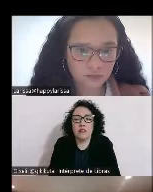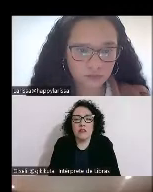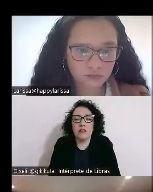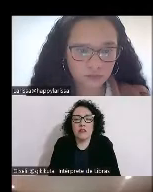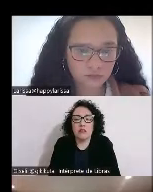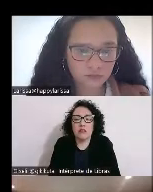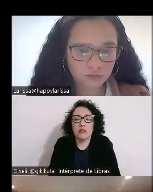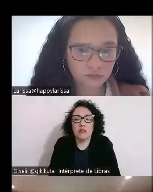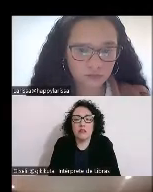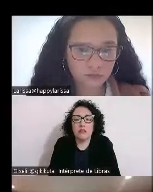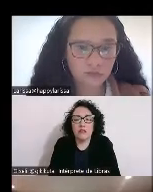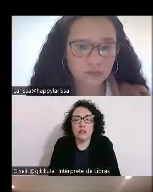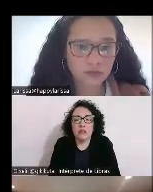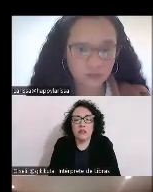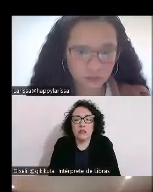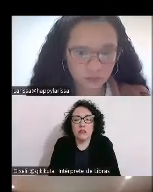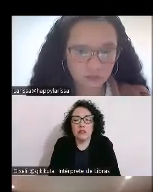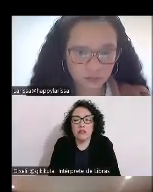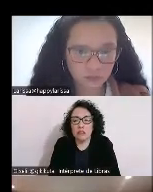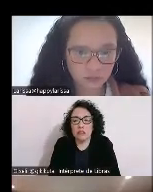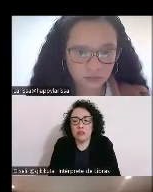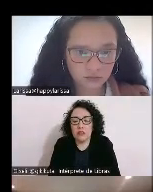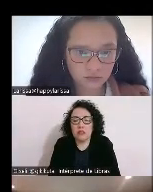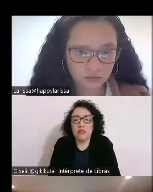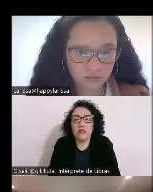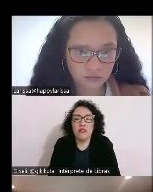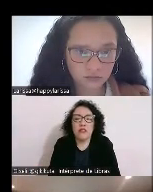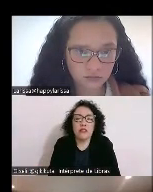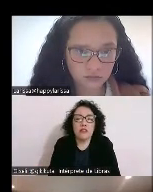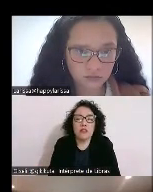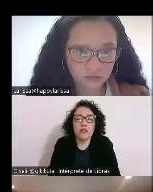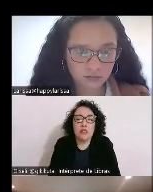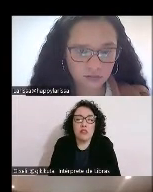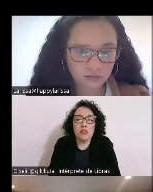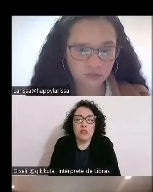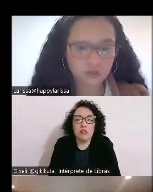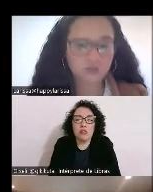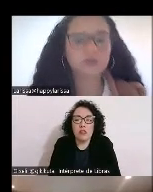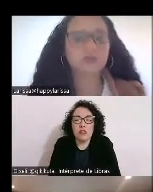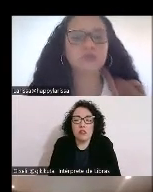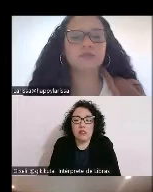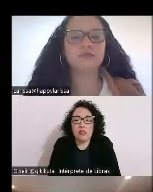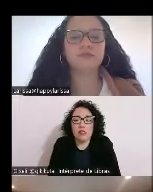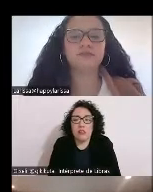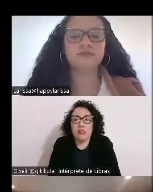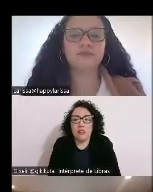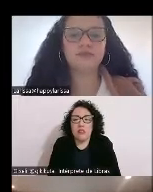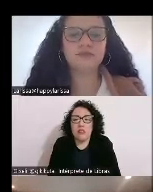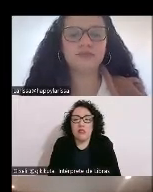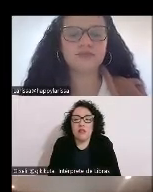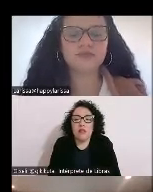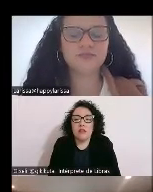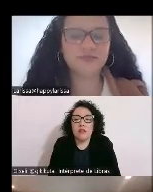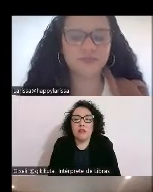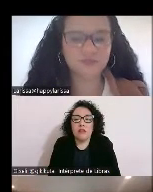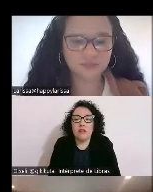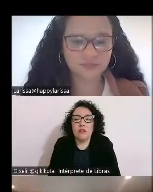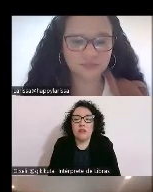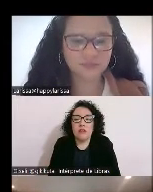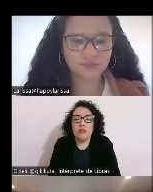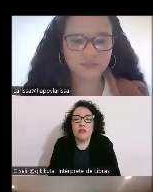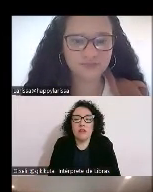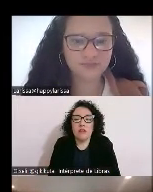3 enrichment. The first is a young girl whose name is Kylie, and we note here that